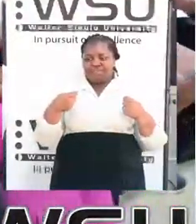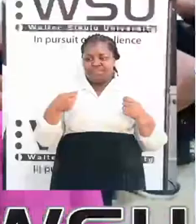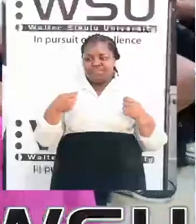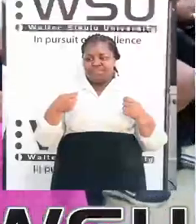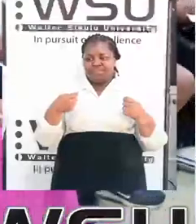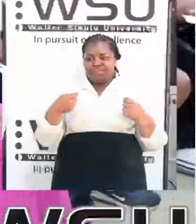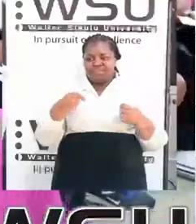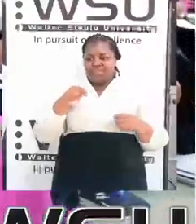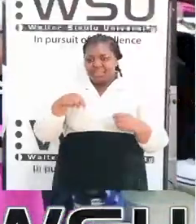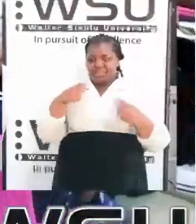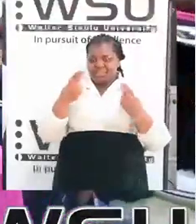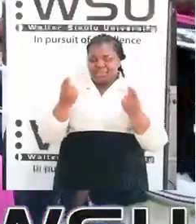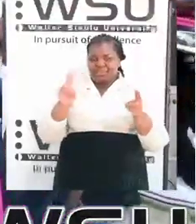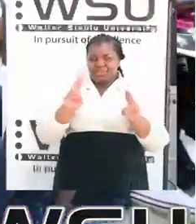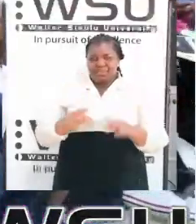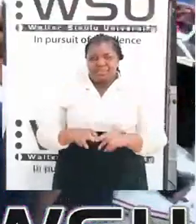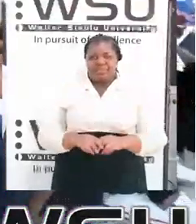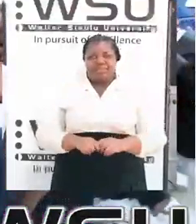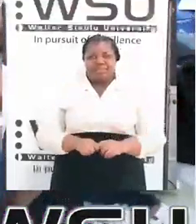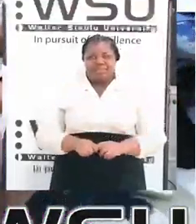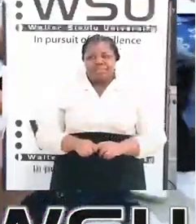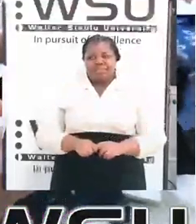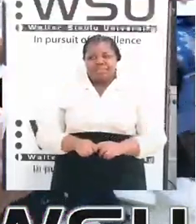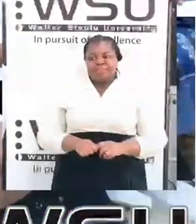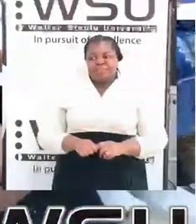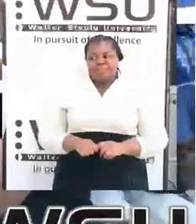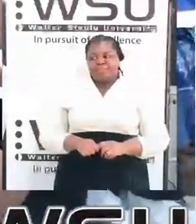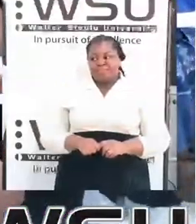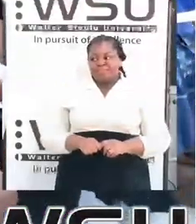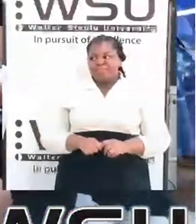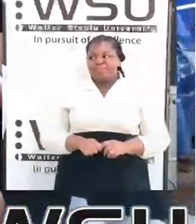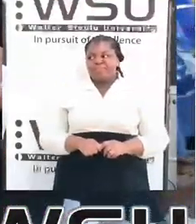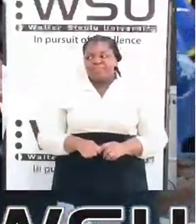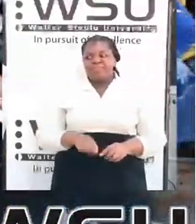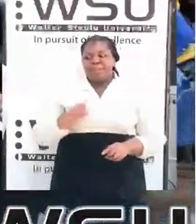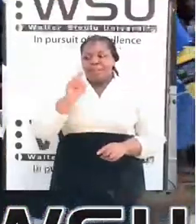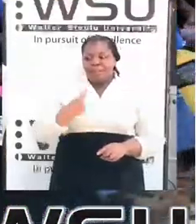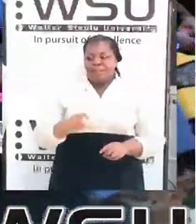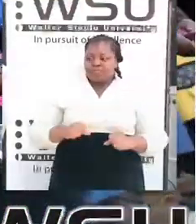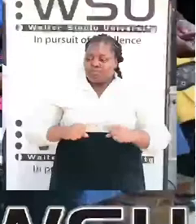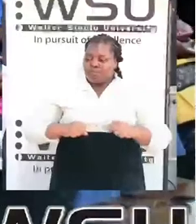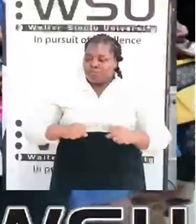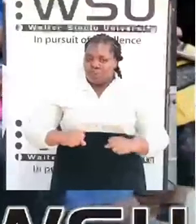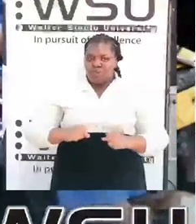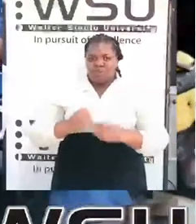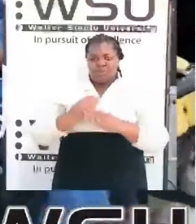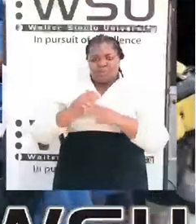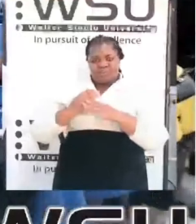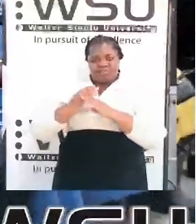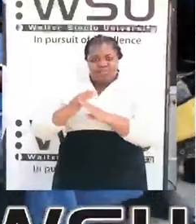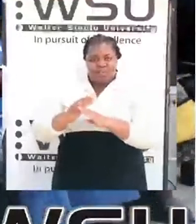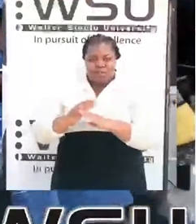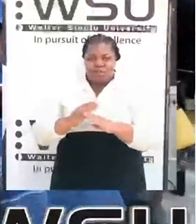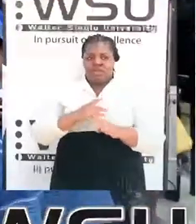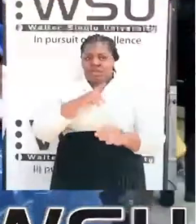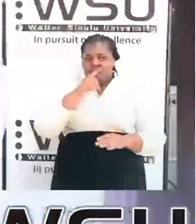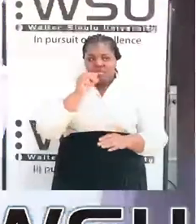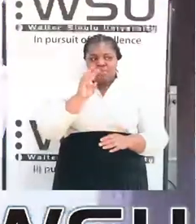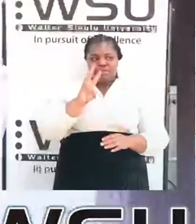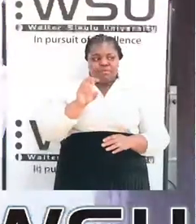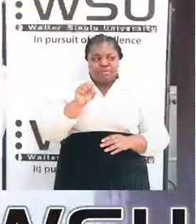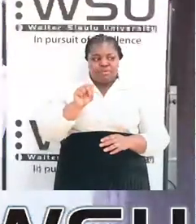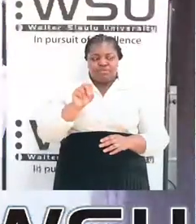spearheading this university. And you must be bold in defending the name of WSU.